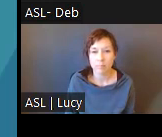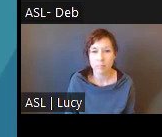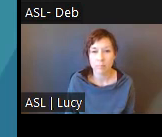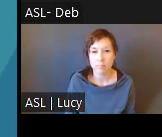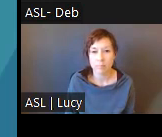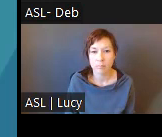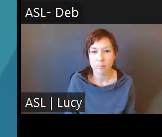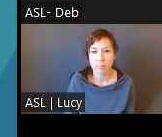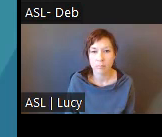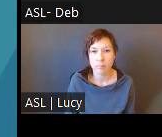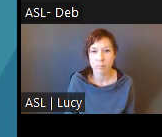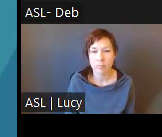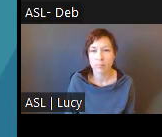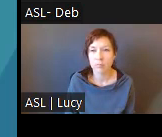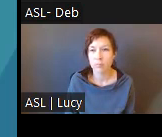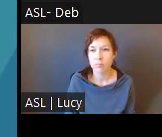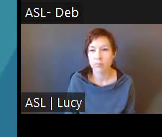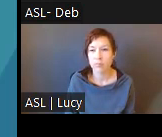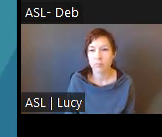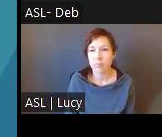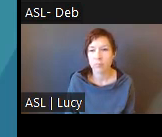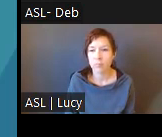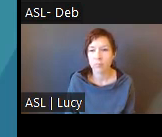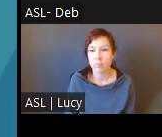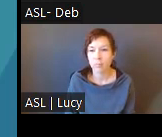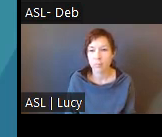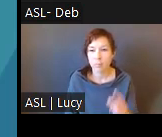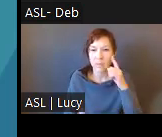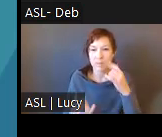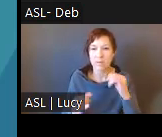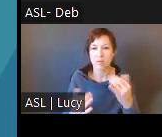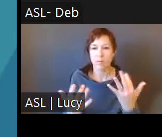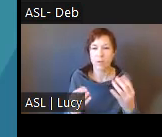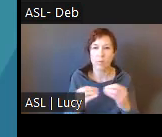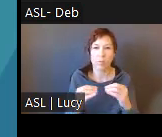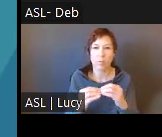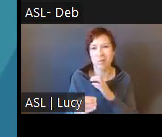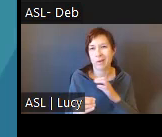Val, I see we're still waiting on a few council members. Is that right?